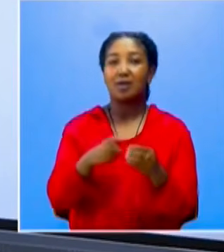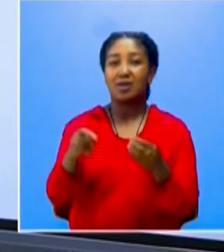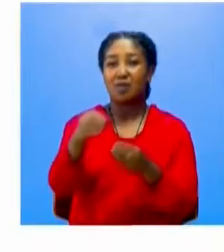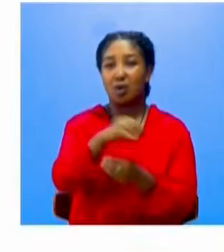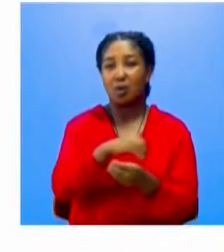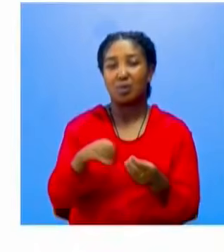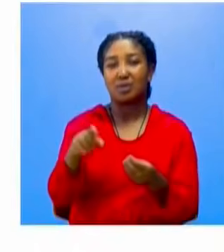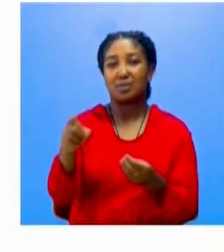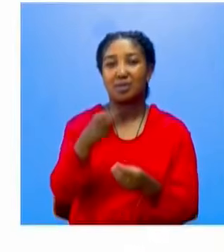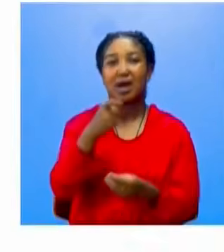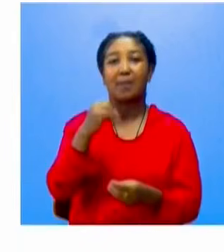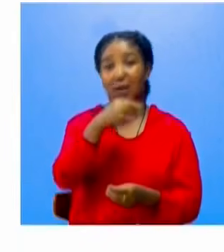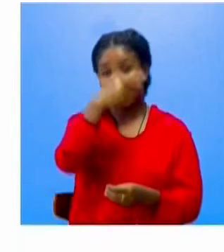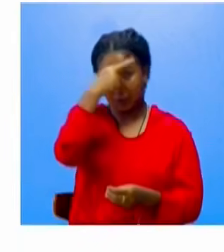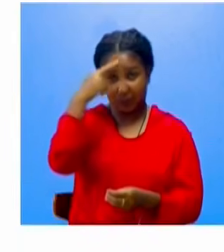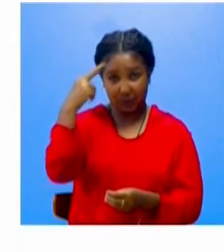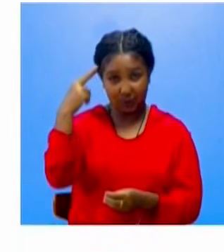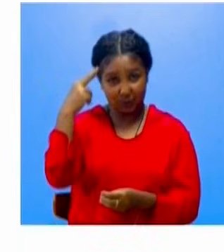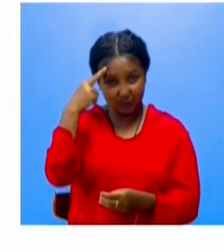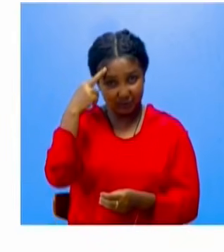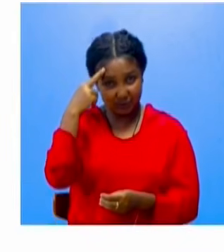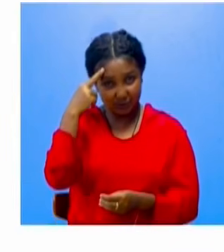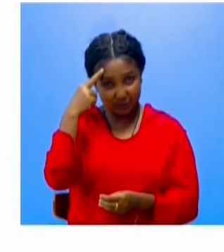dirty because,